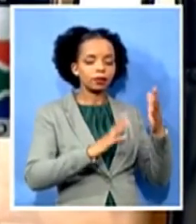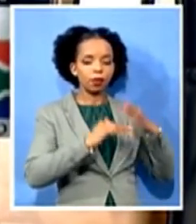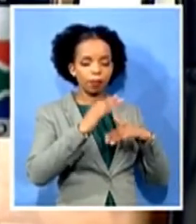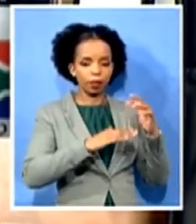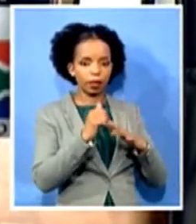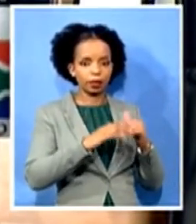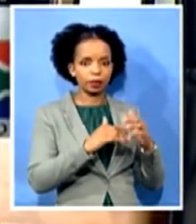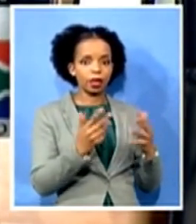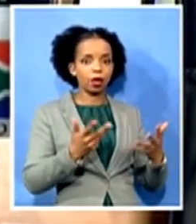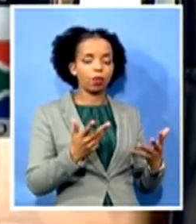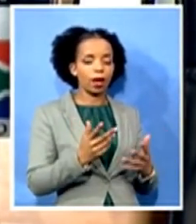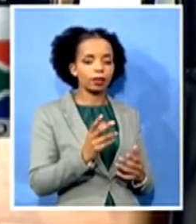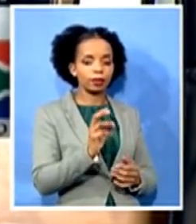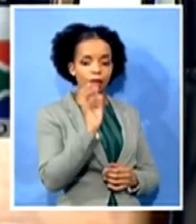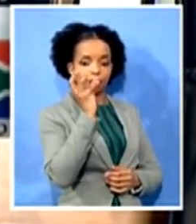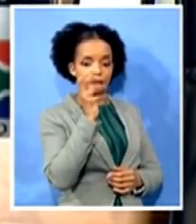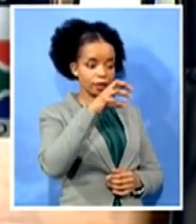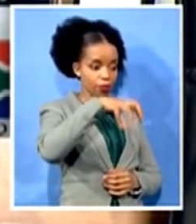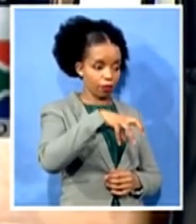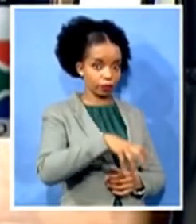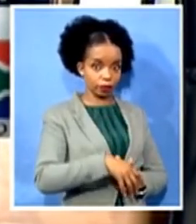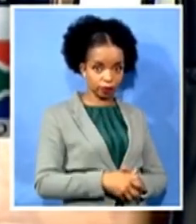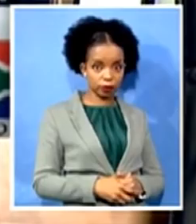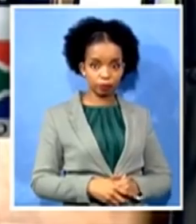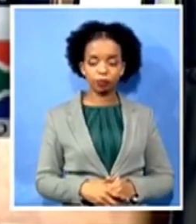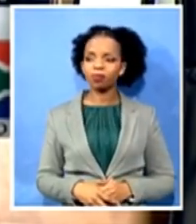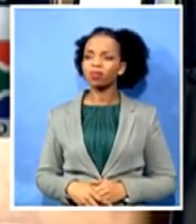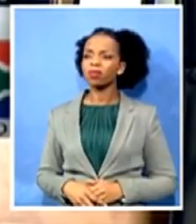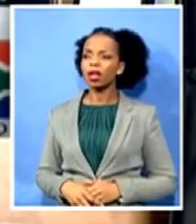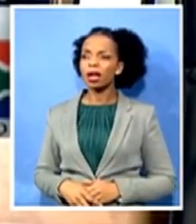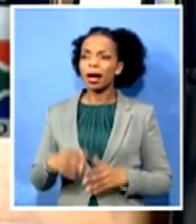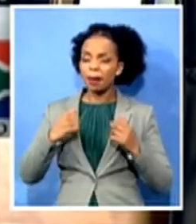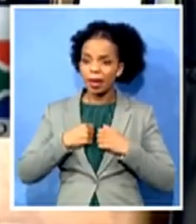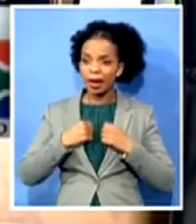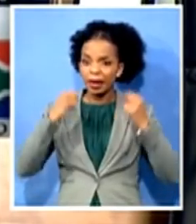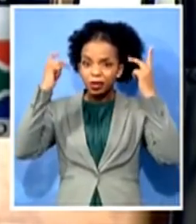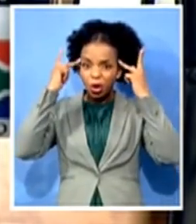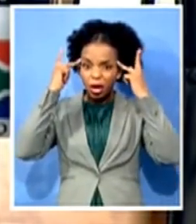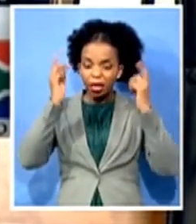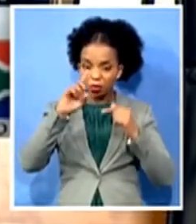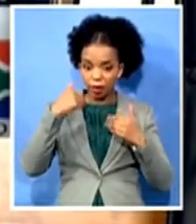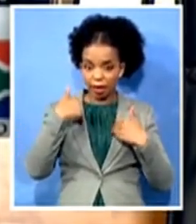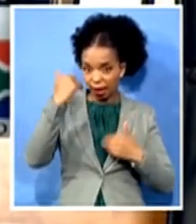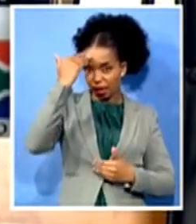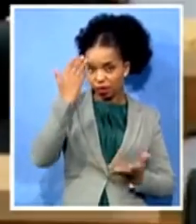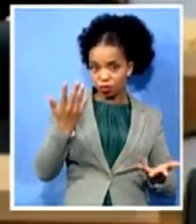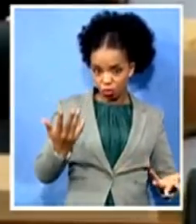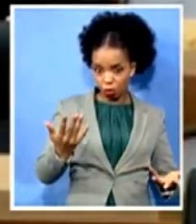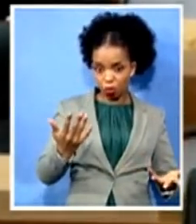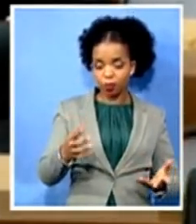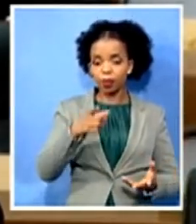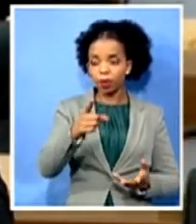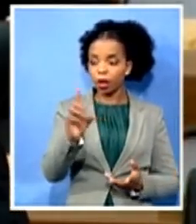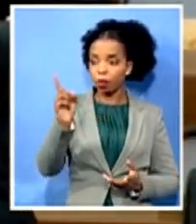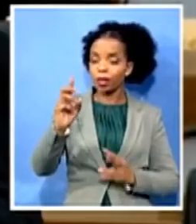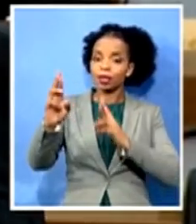Correct? According to my knowledge, Chair. Yes. As that was reported to me. Yes, all